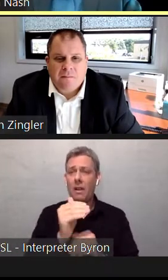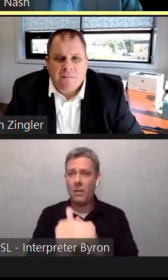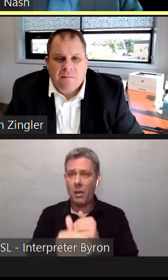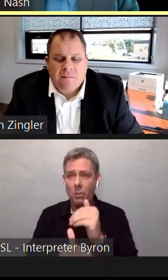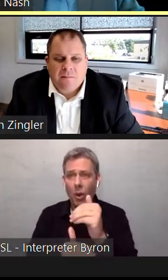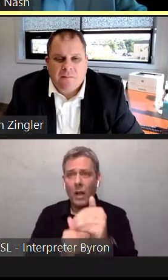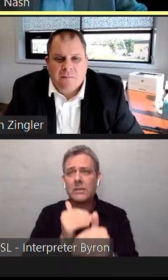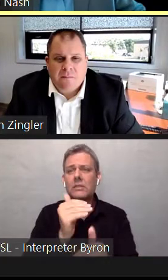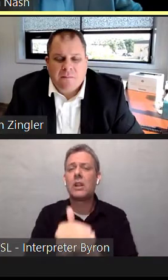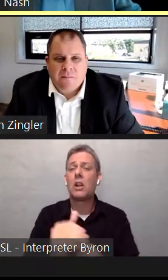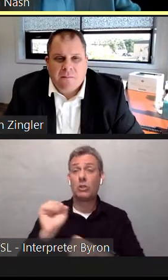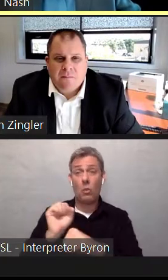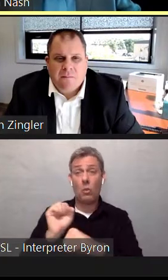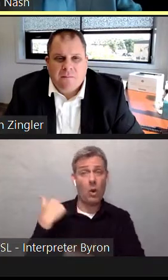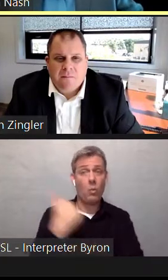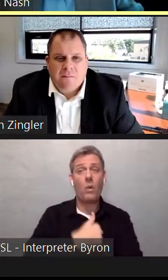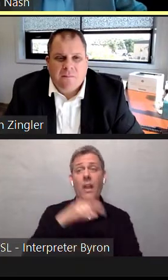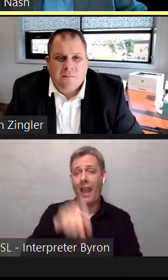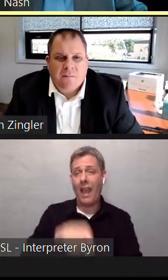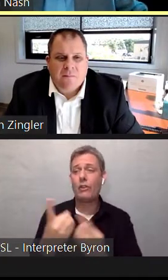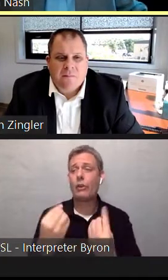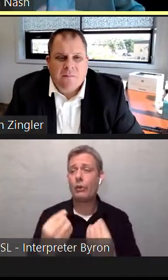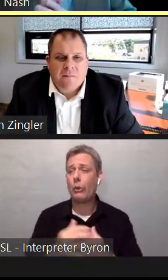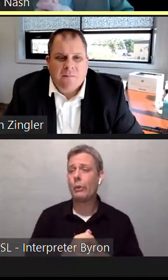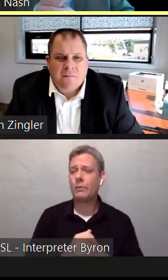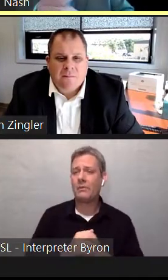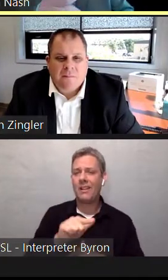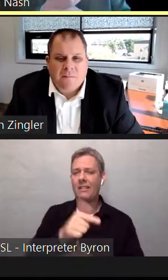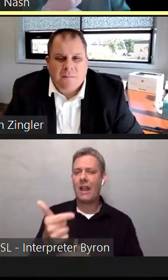do. Next slide.